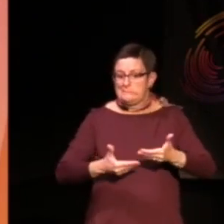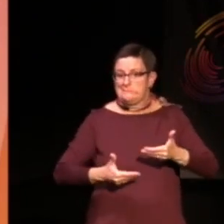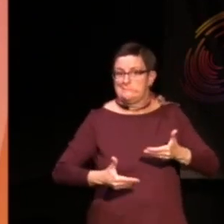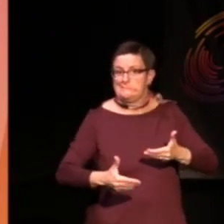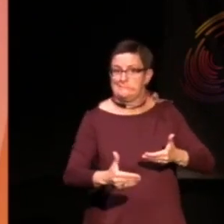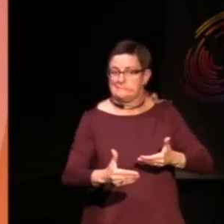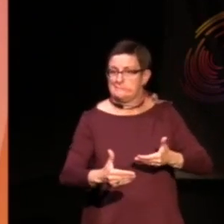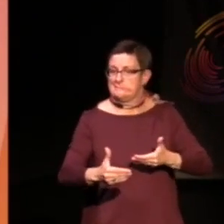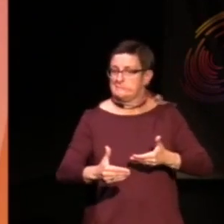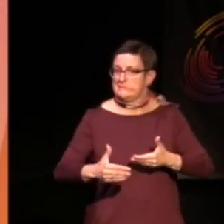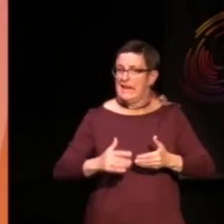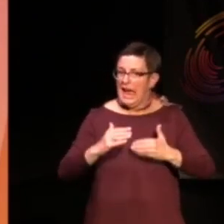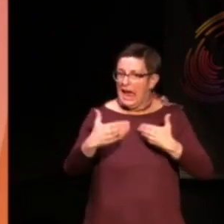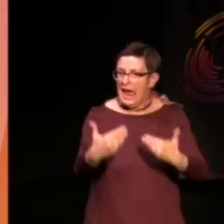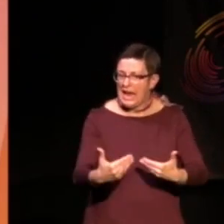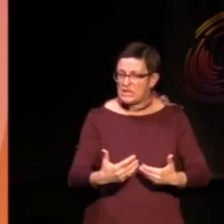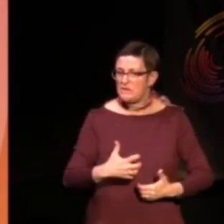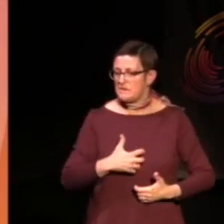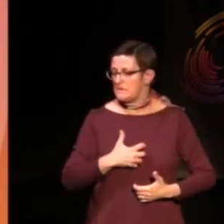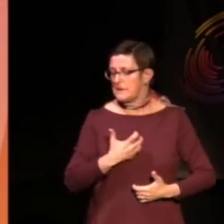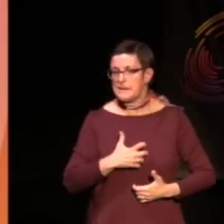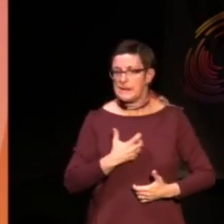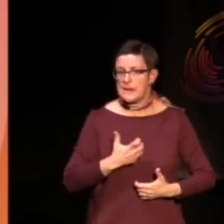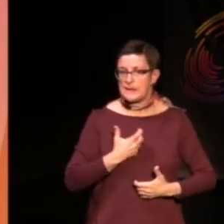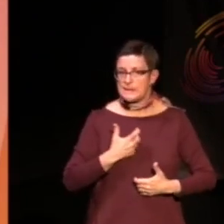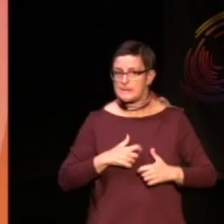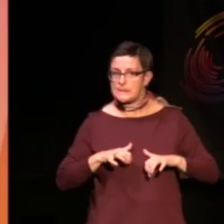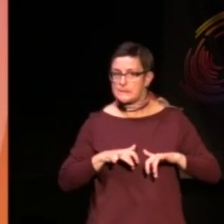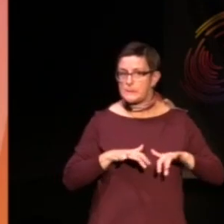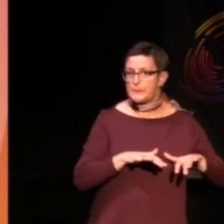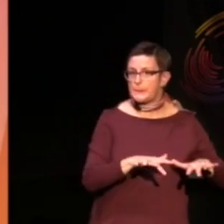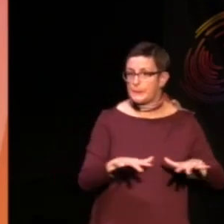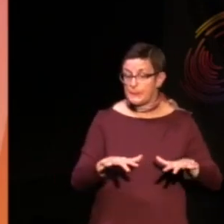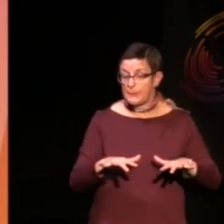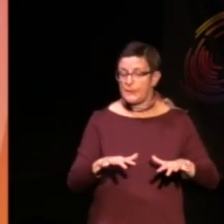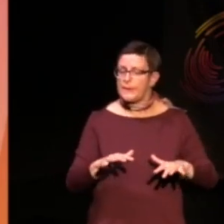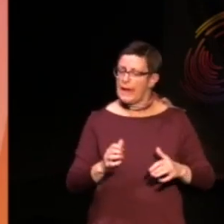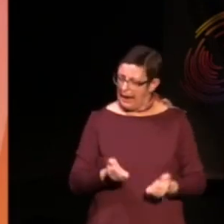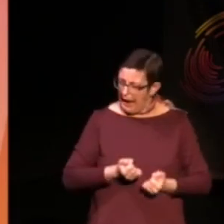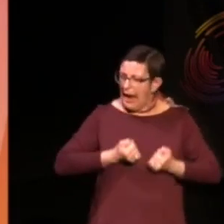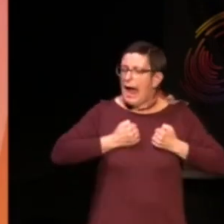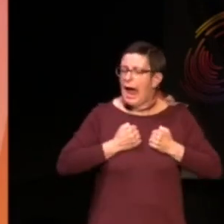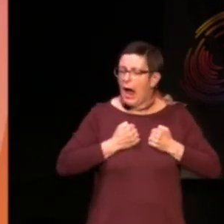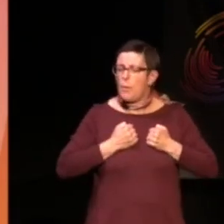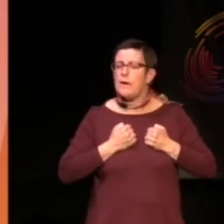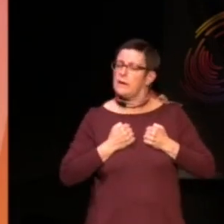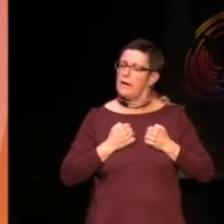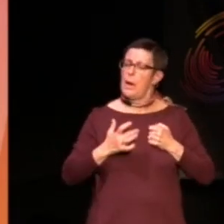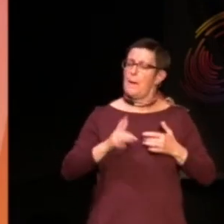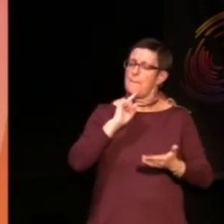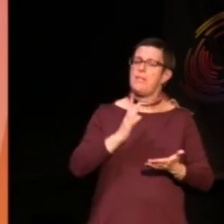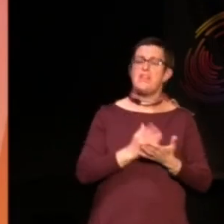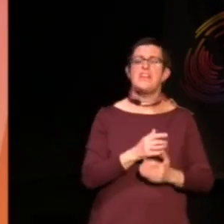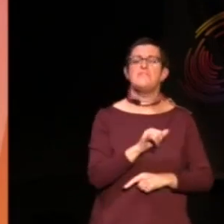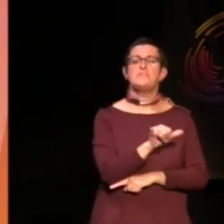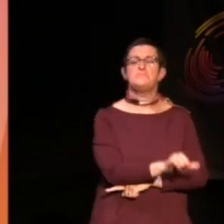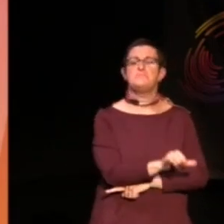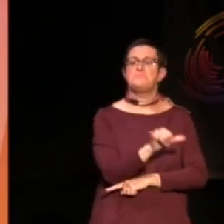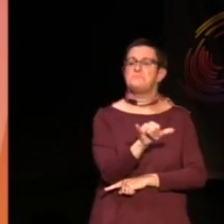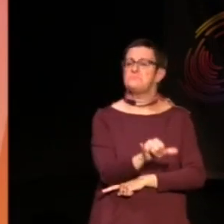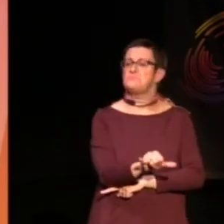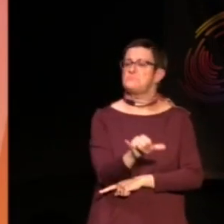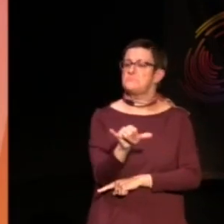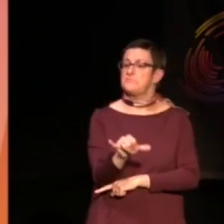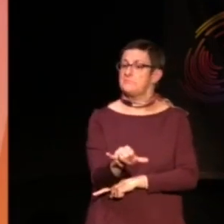An existential anxiety pervades everything. Ours is the age of pessimism. It is also the epoch